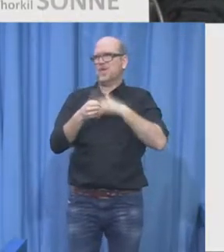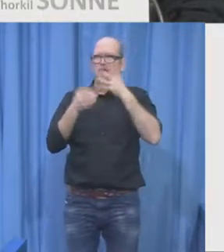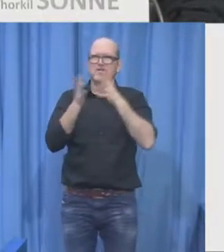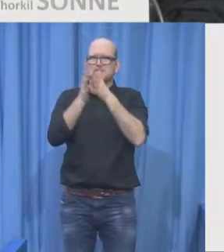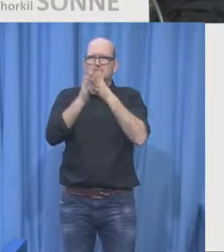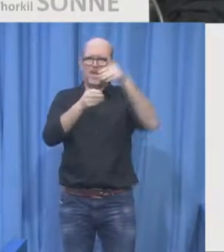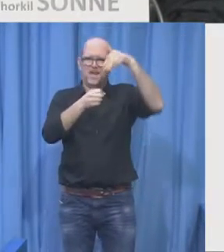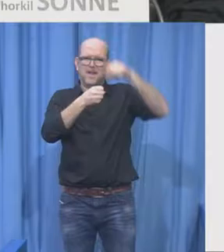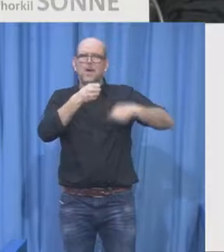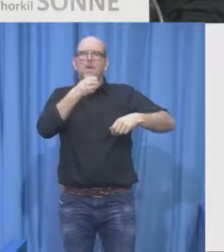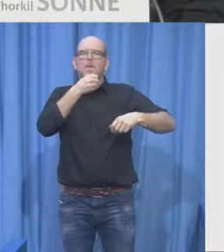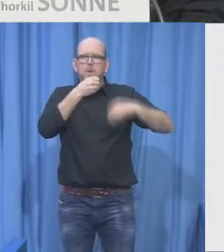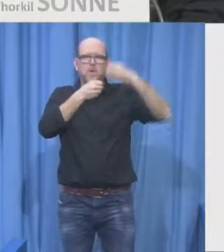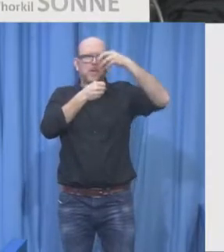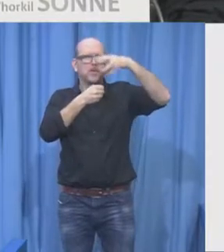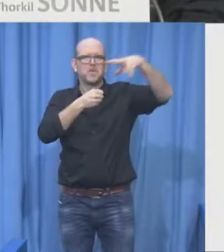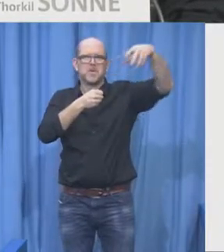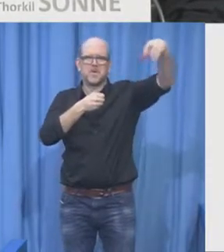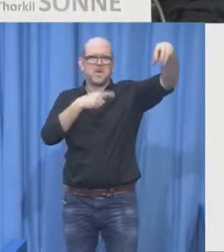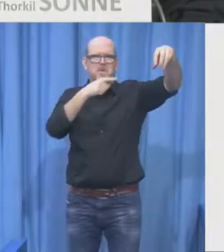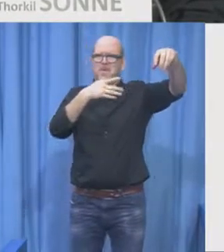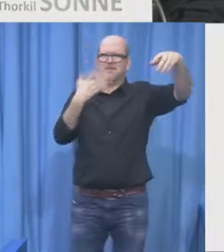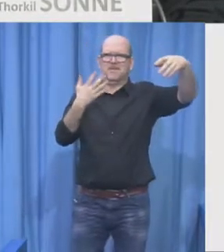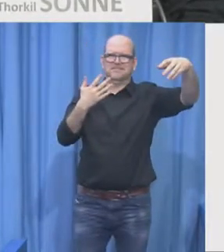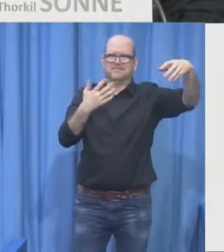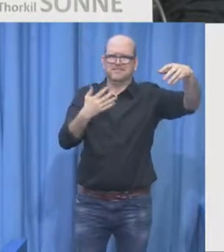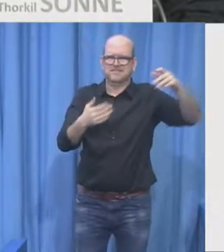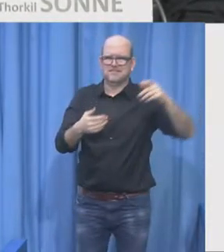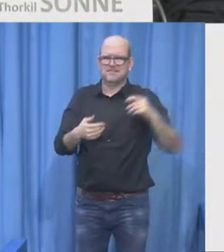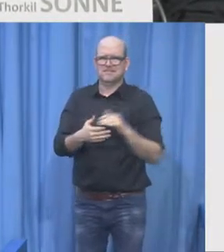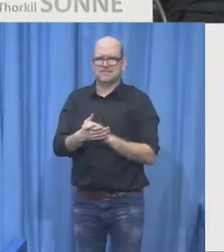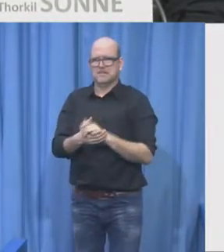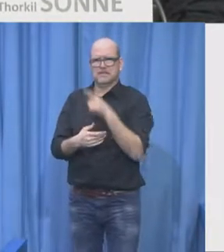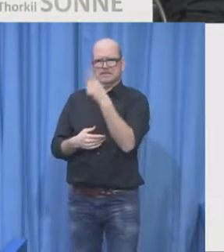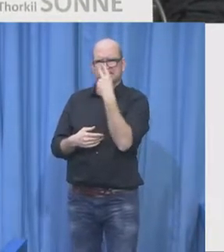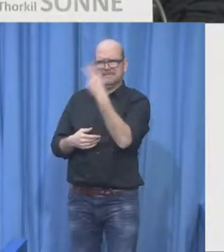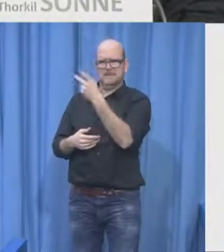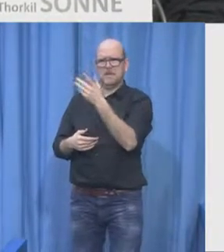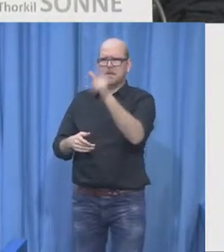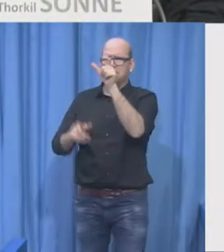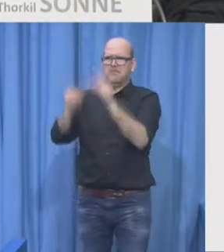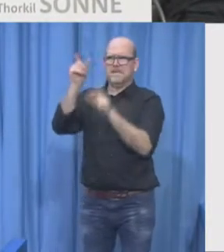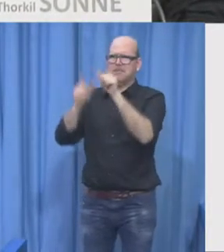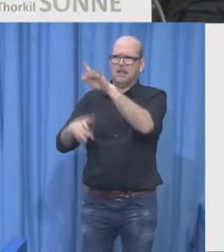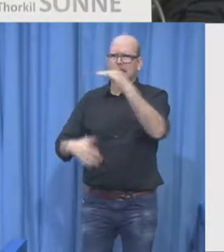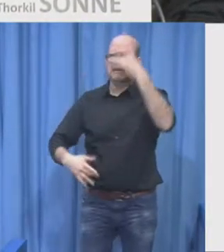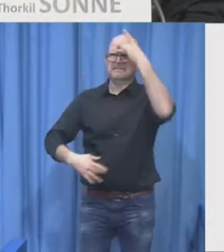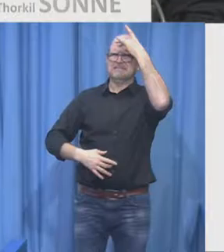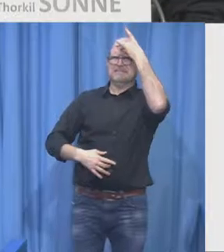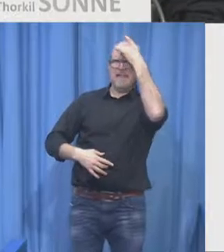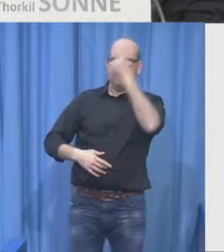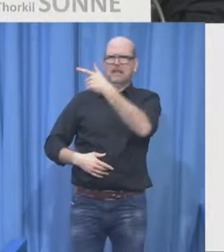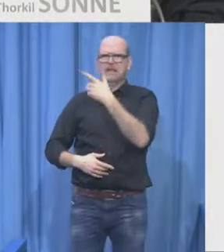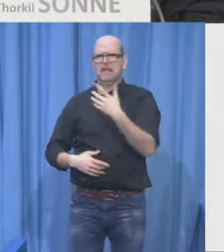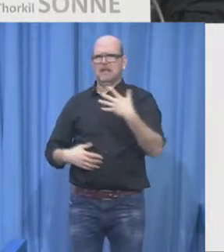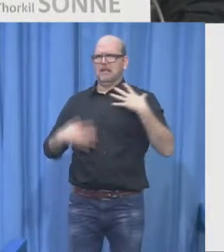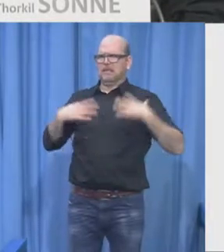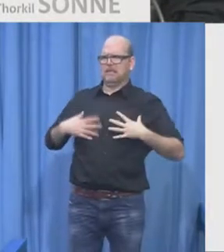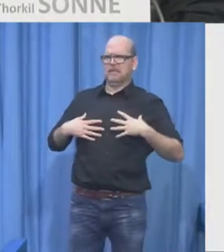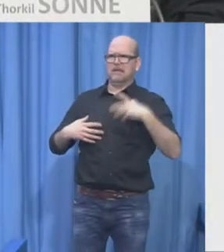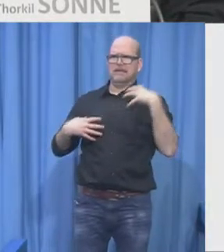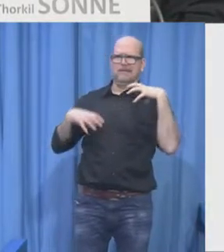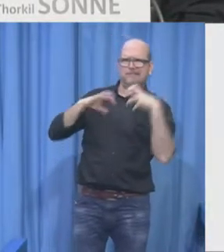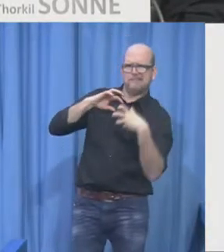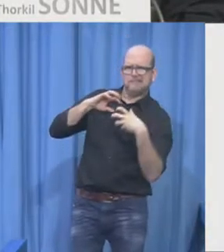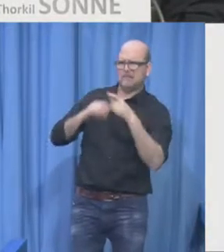And if you buy a house with a garden, you see the wonderful flower again. Probably the love has turned to hate. Now it's a